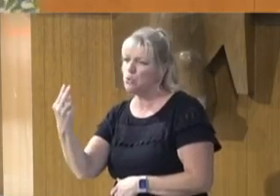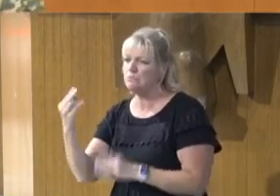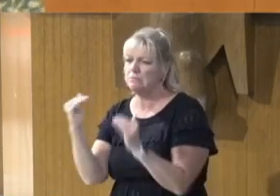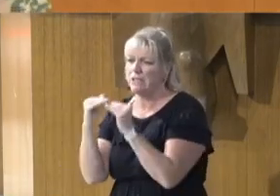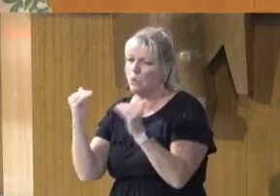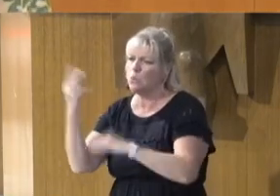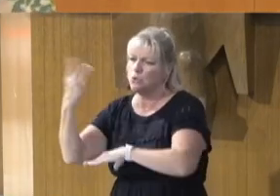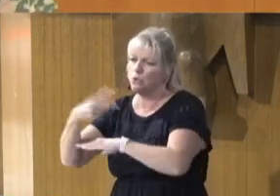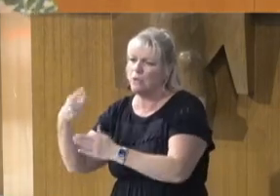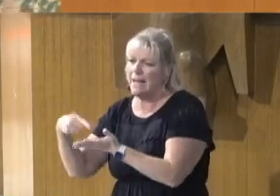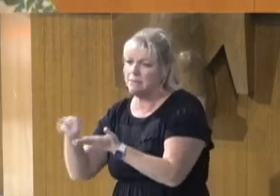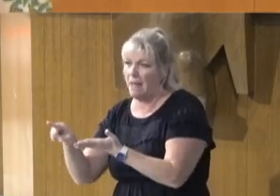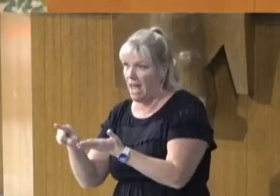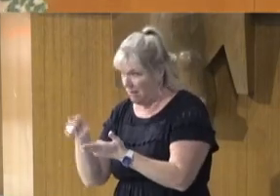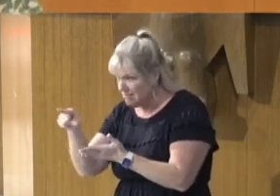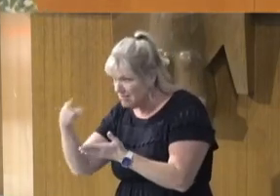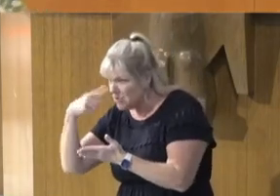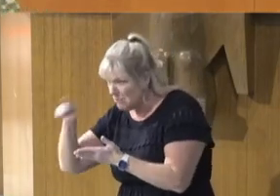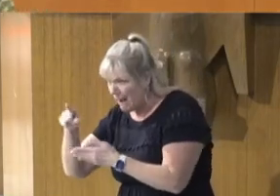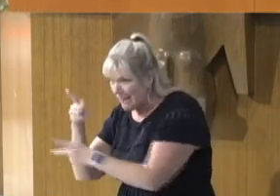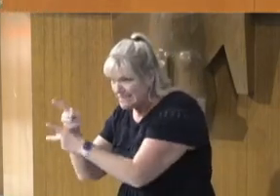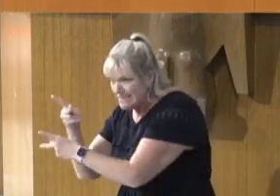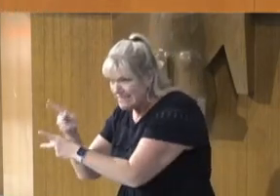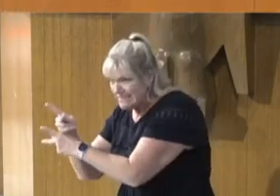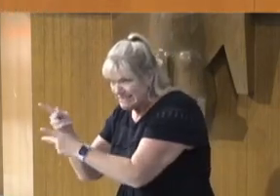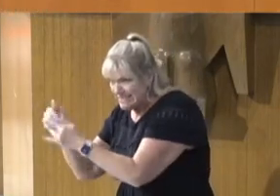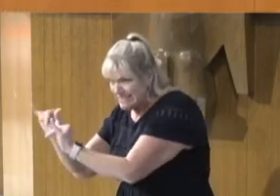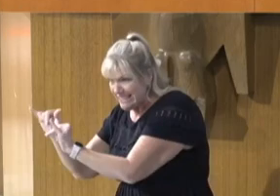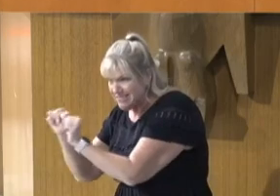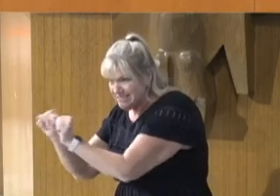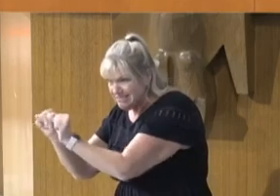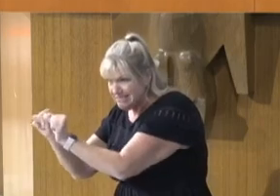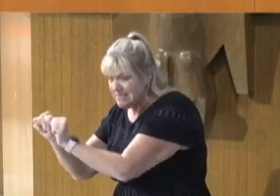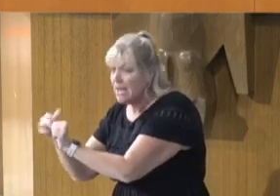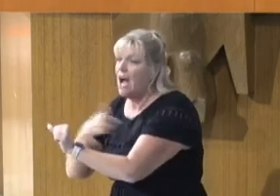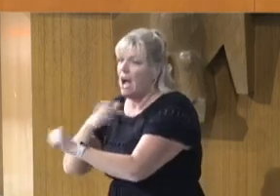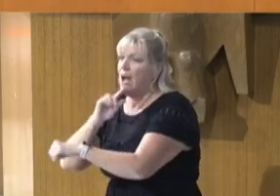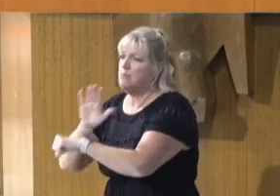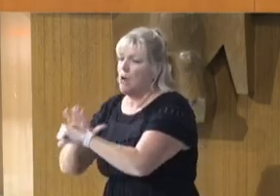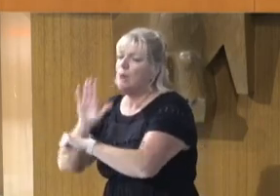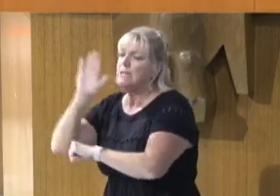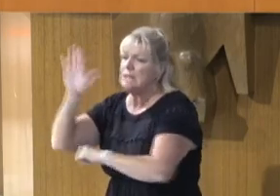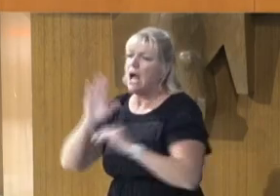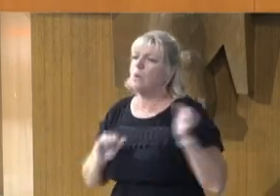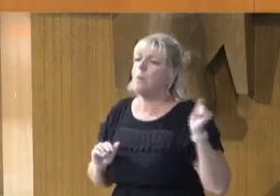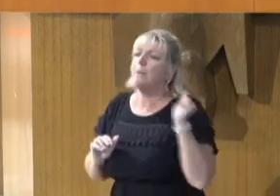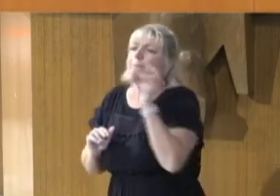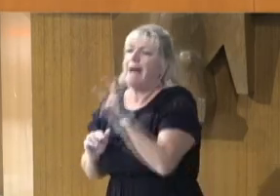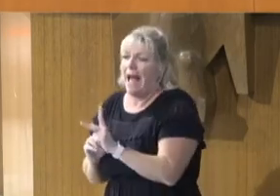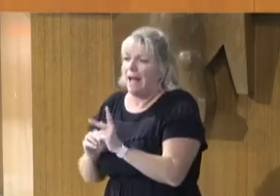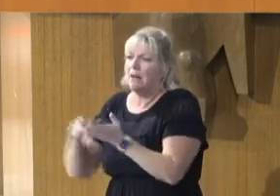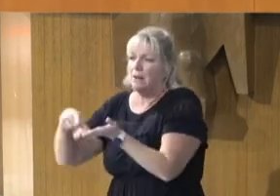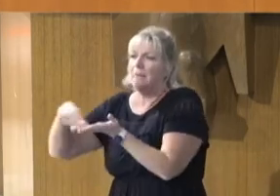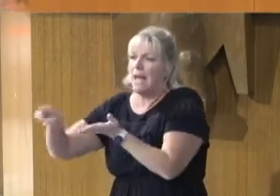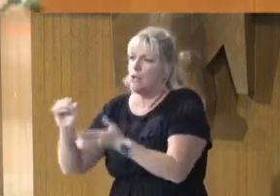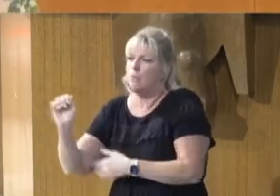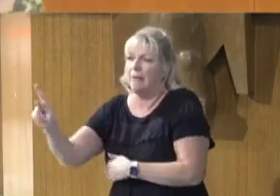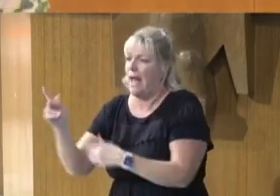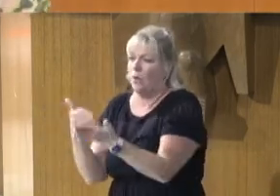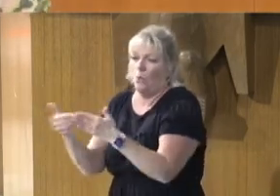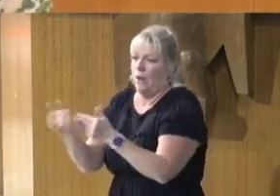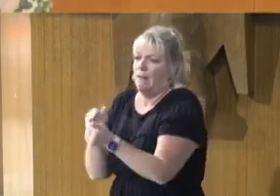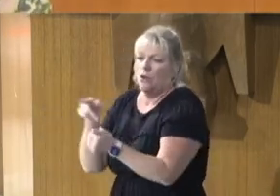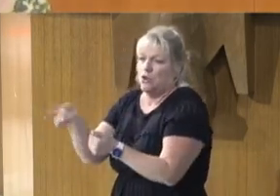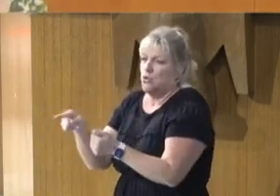the innkeeper to continue caring for this beaten man. And he promises to pay the innkeeper back whatever beyond